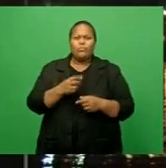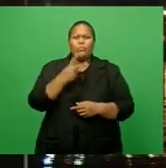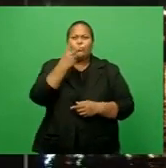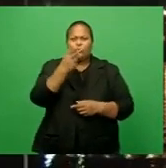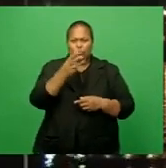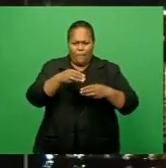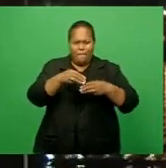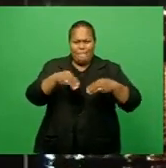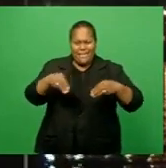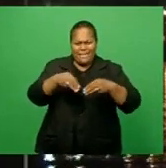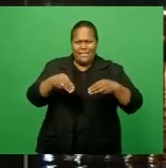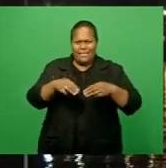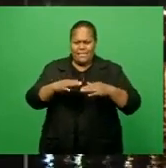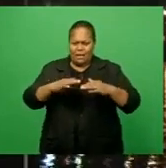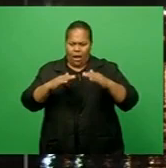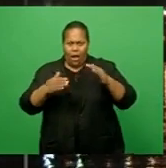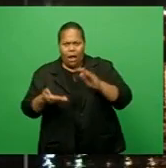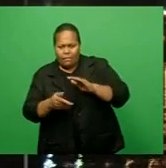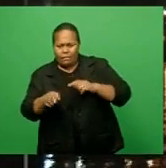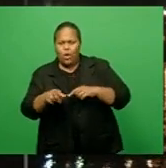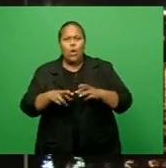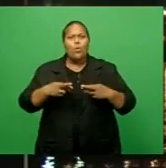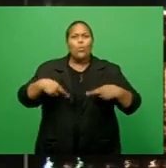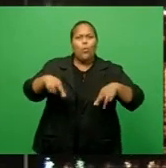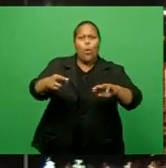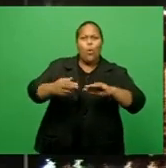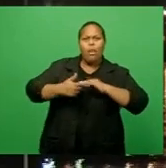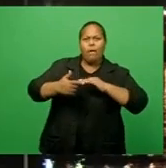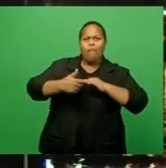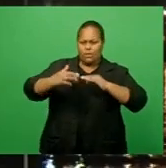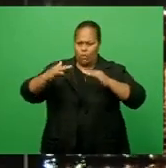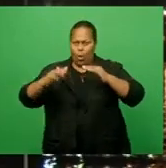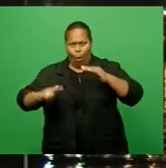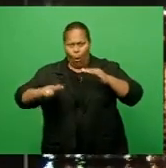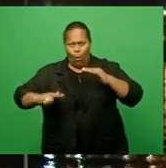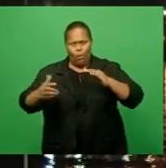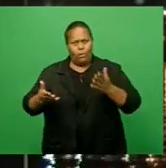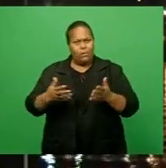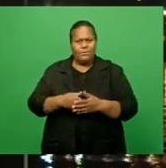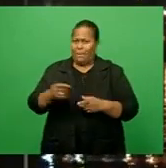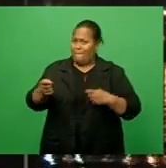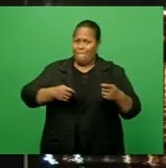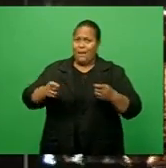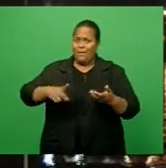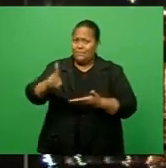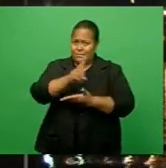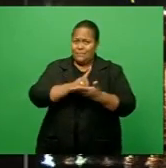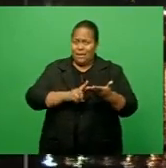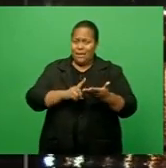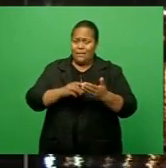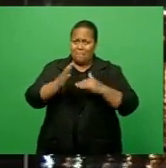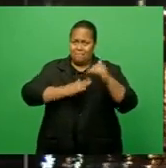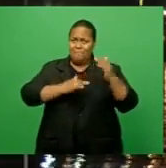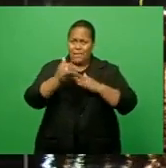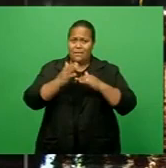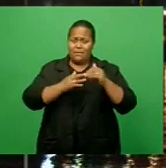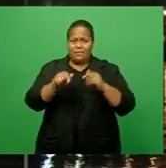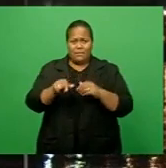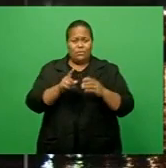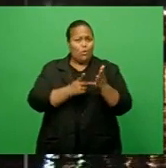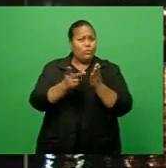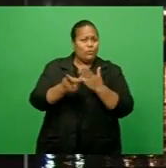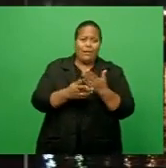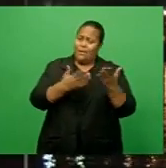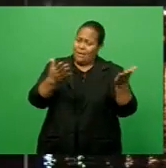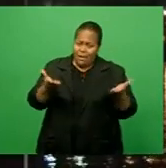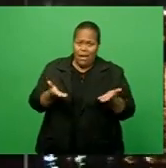the road level. Local Government Minister Pramila Kumar says the market was a designed and built project and now they are focusing